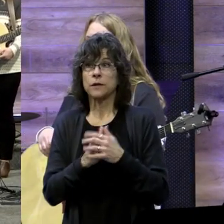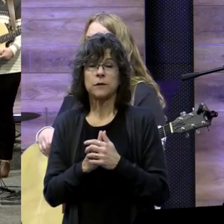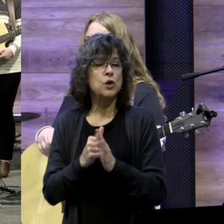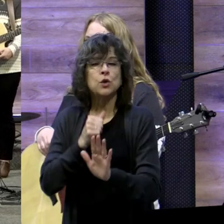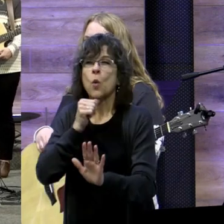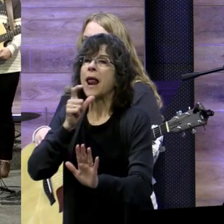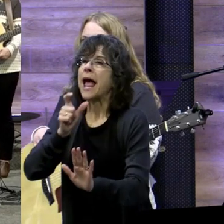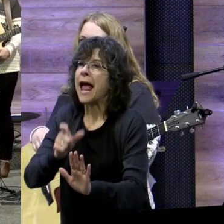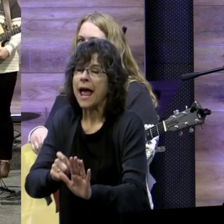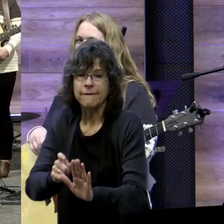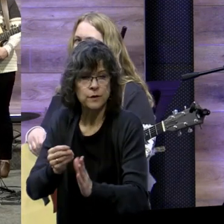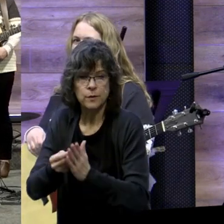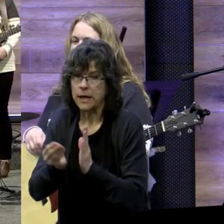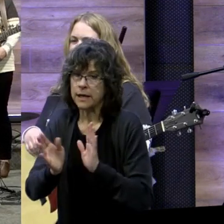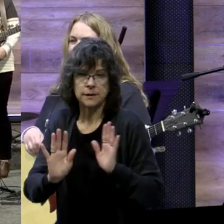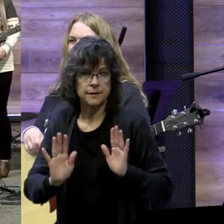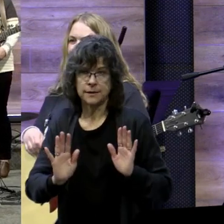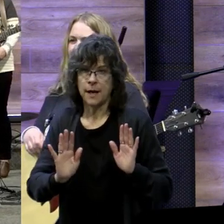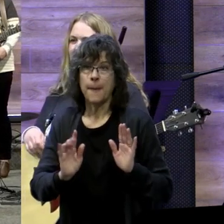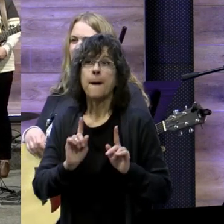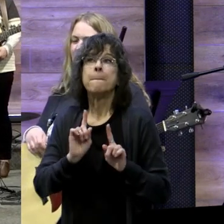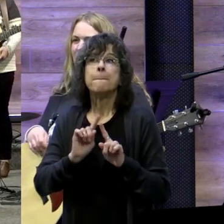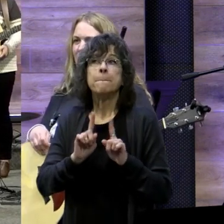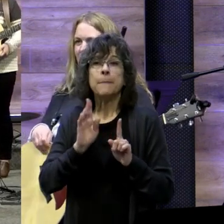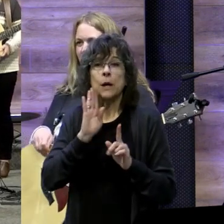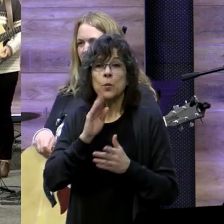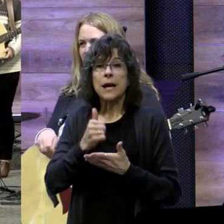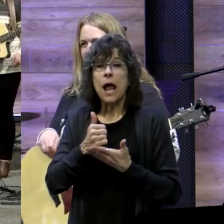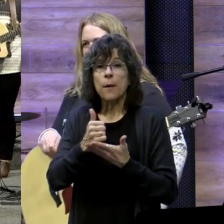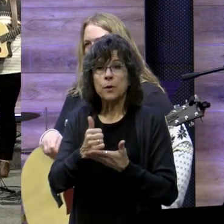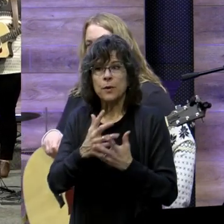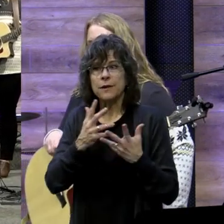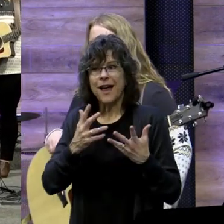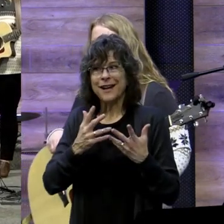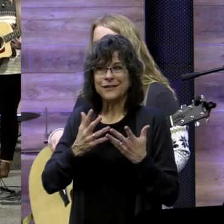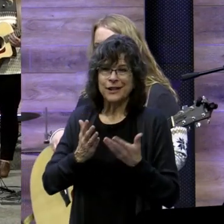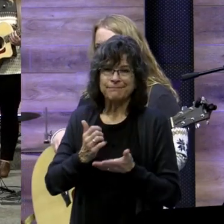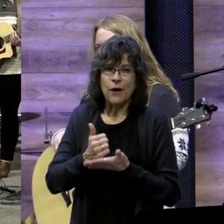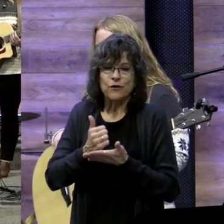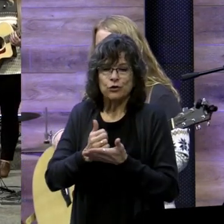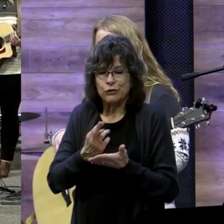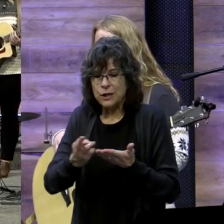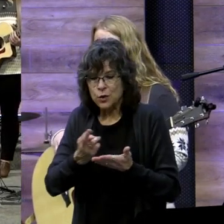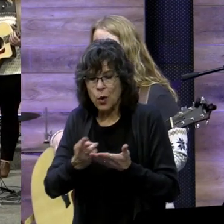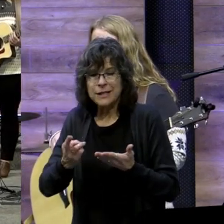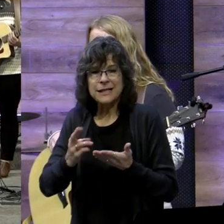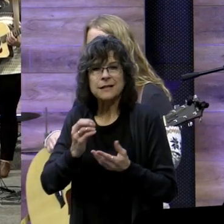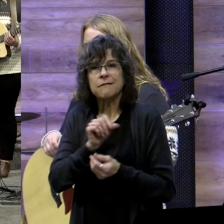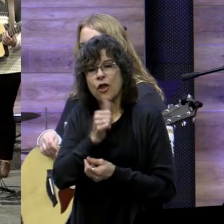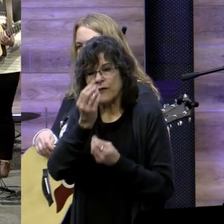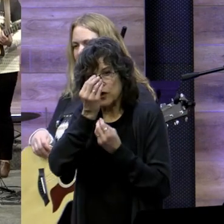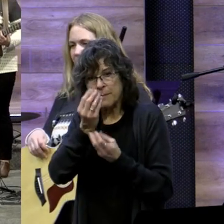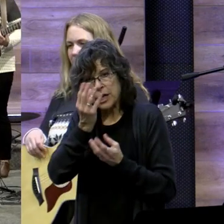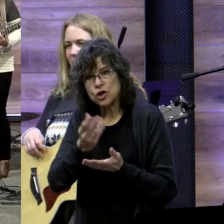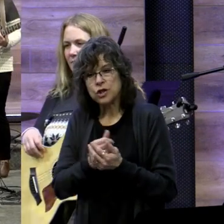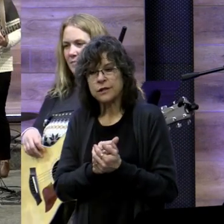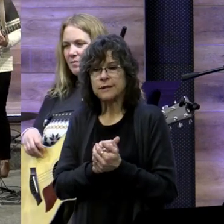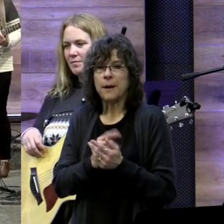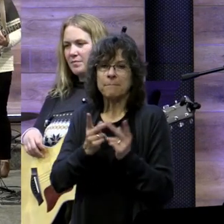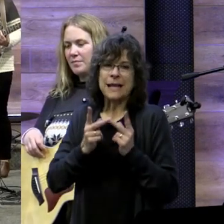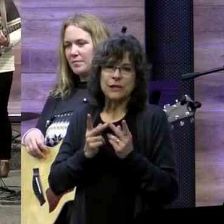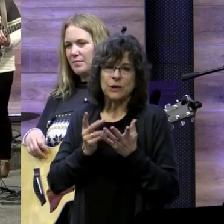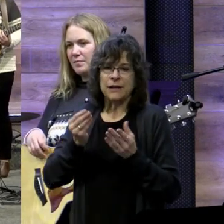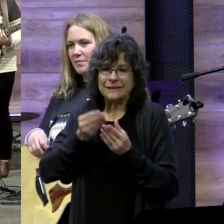need the companion guide, but it will provide you with a ton of super helpful resources and good information and just a place to